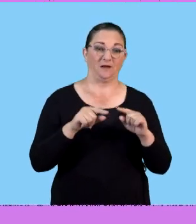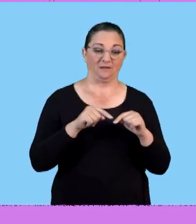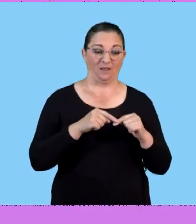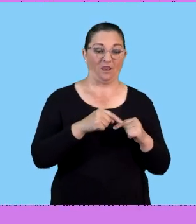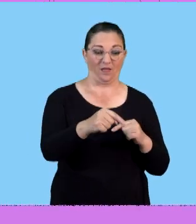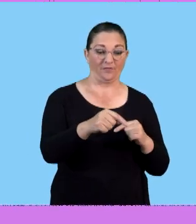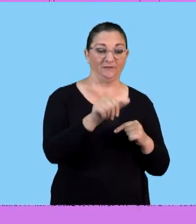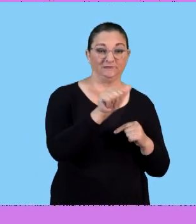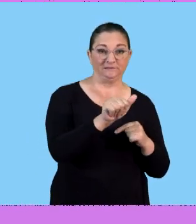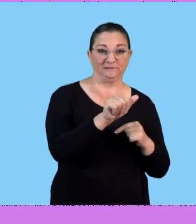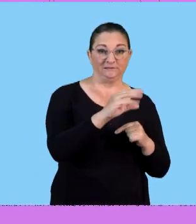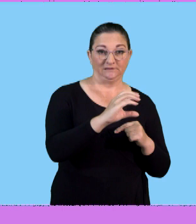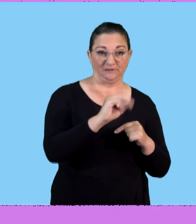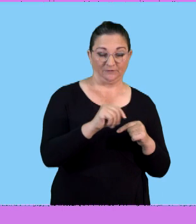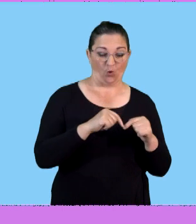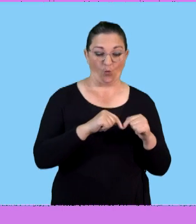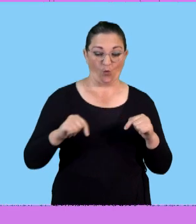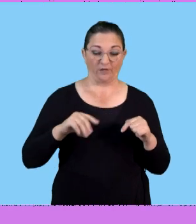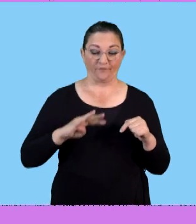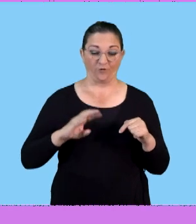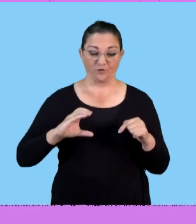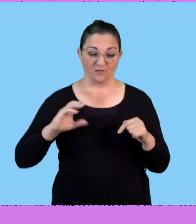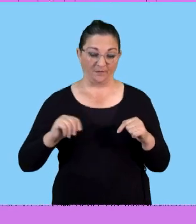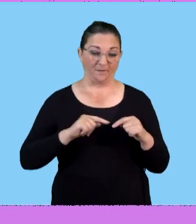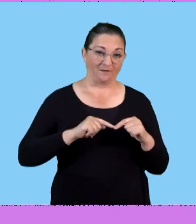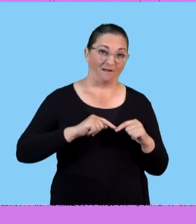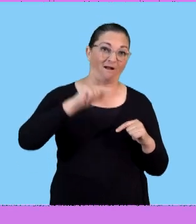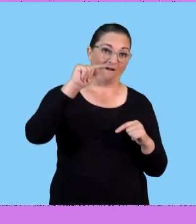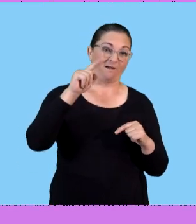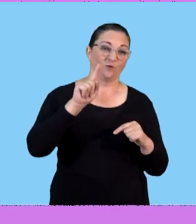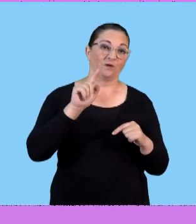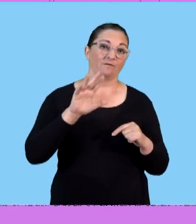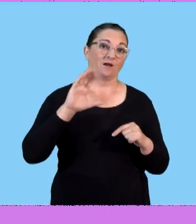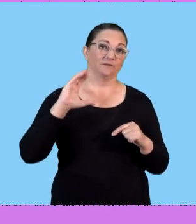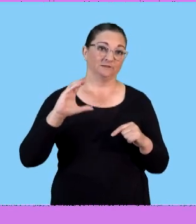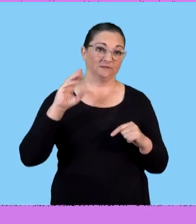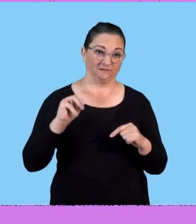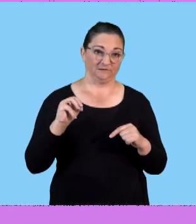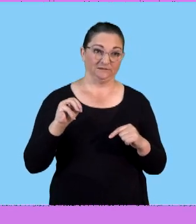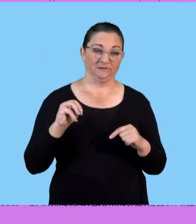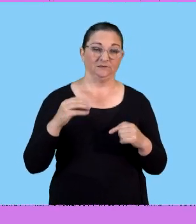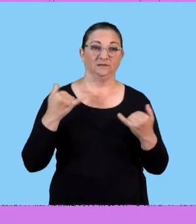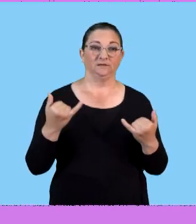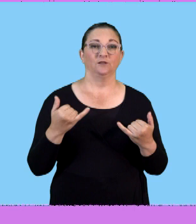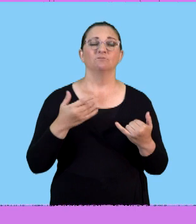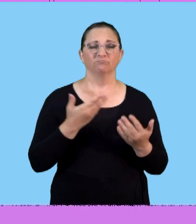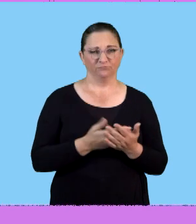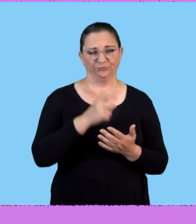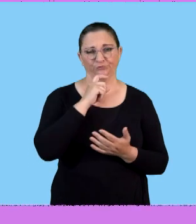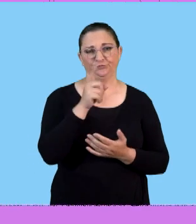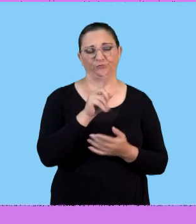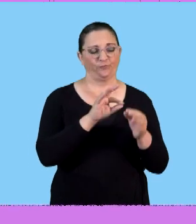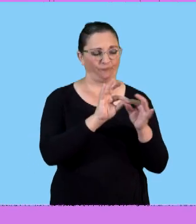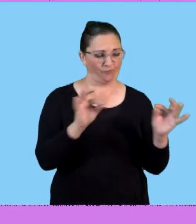with a length of 6 centimeters, width of 4 centimeters, and then the height of 5 centimeters. Then